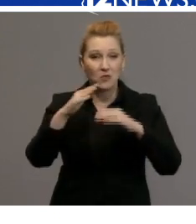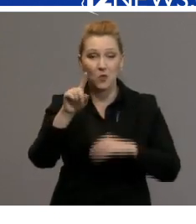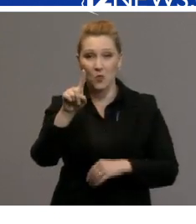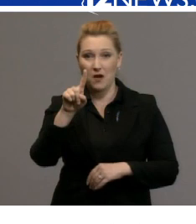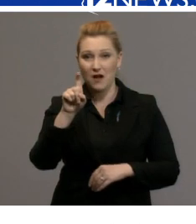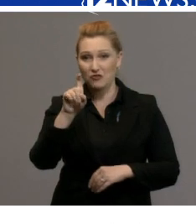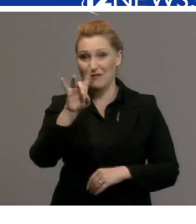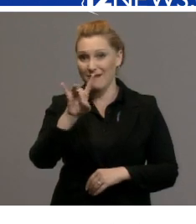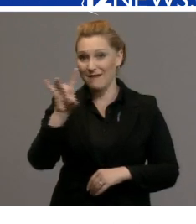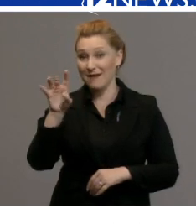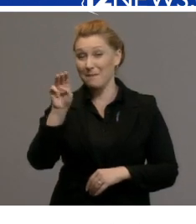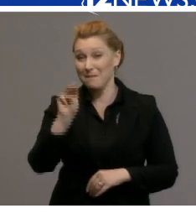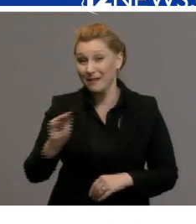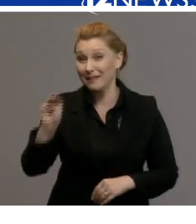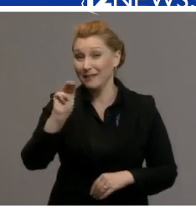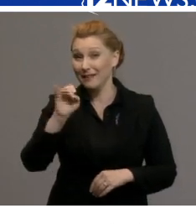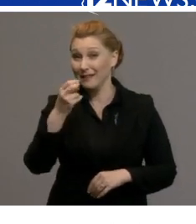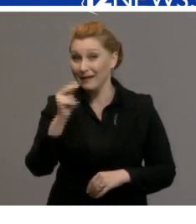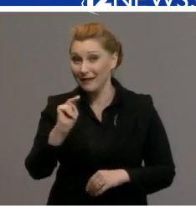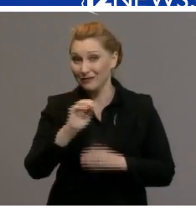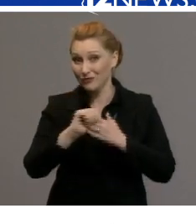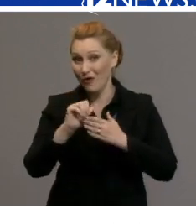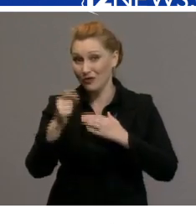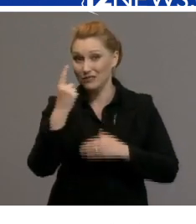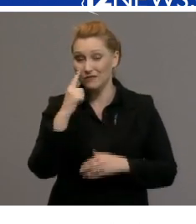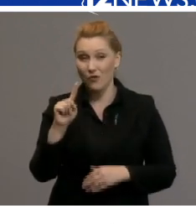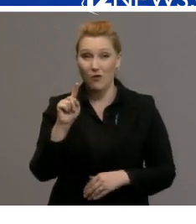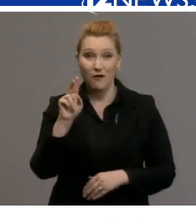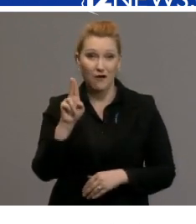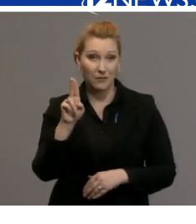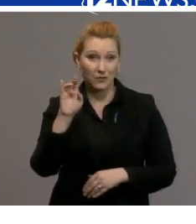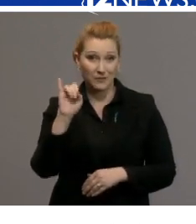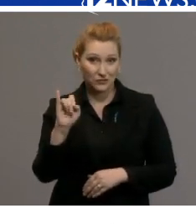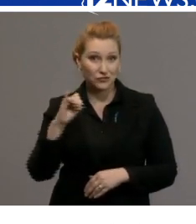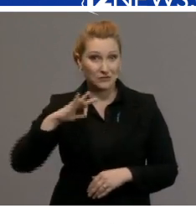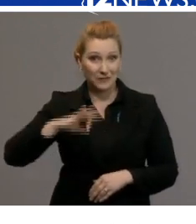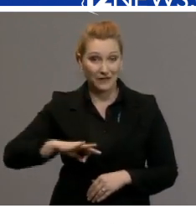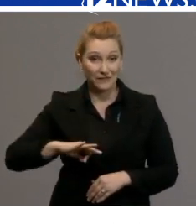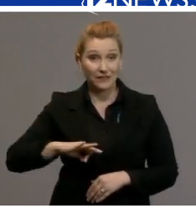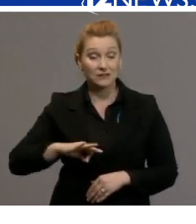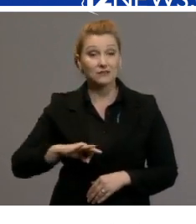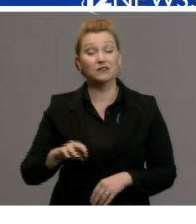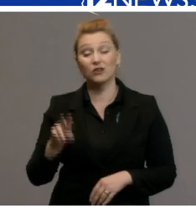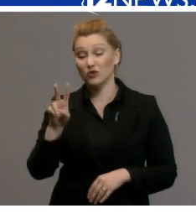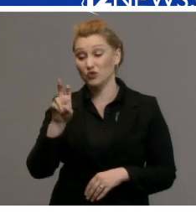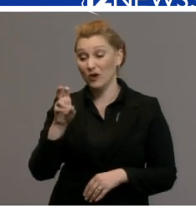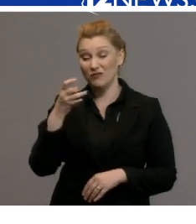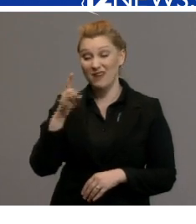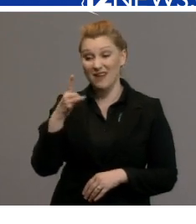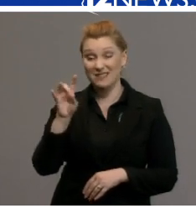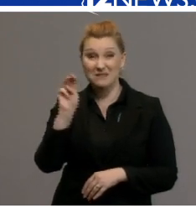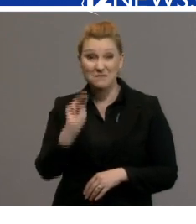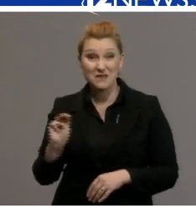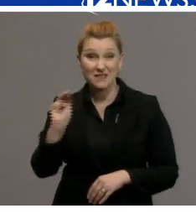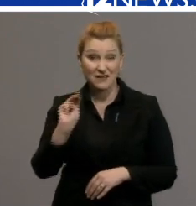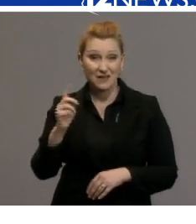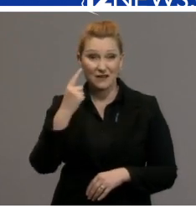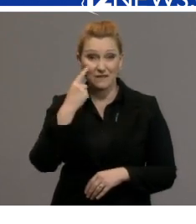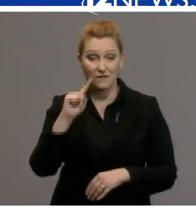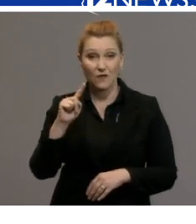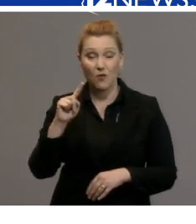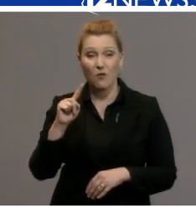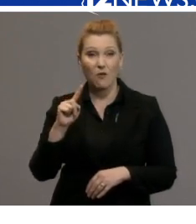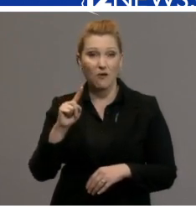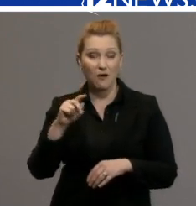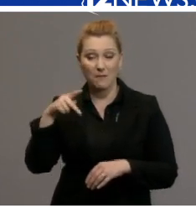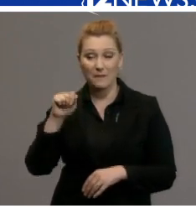unemployment insurance benefits and $218 million in pandemic unemployment assistance.